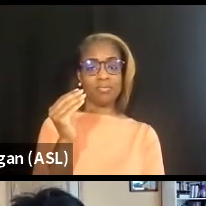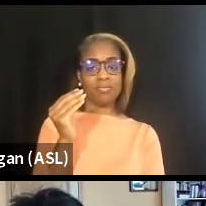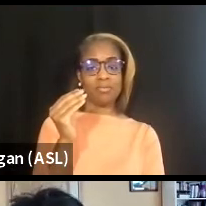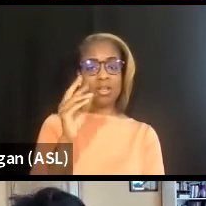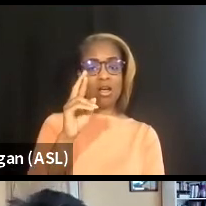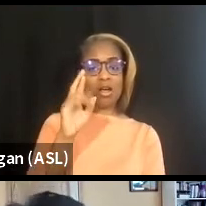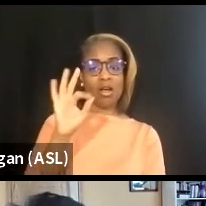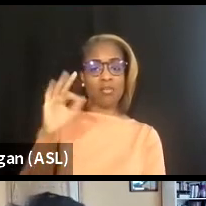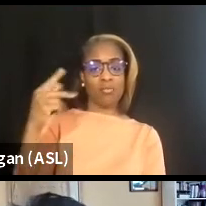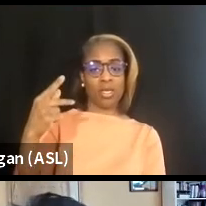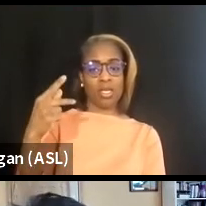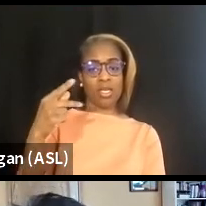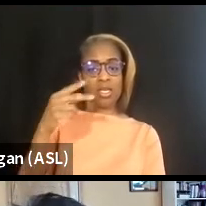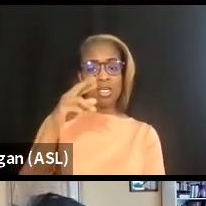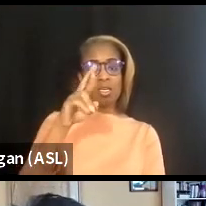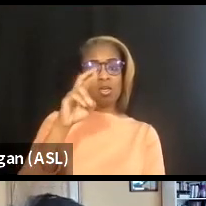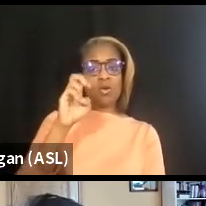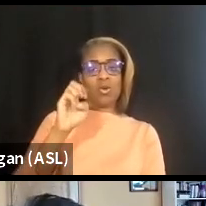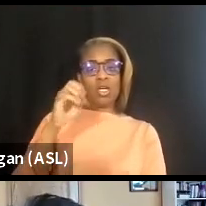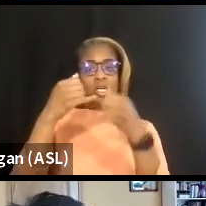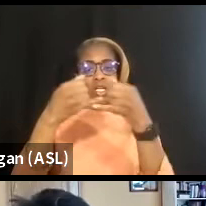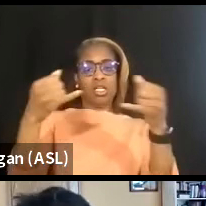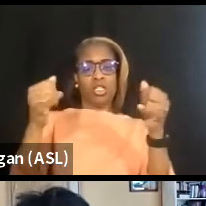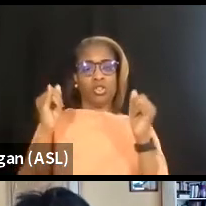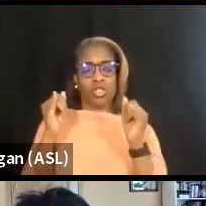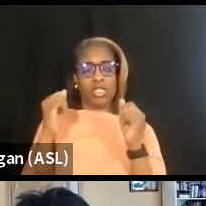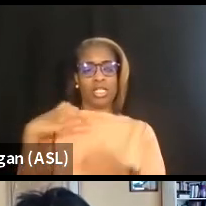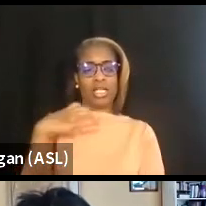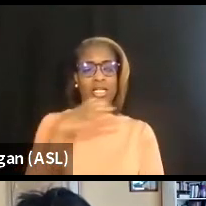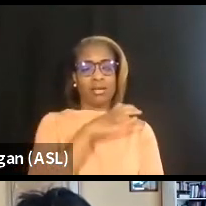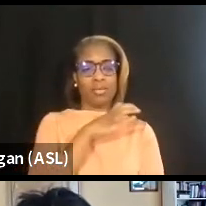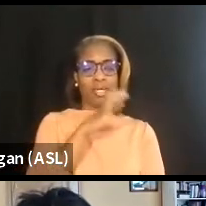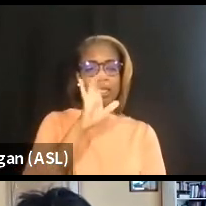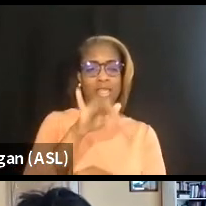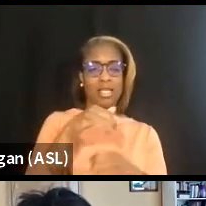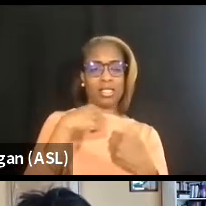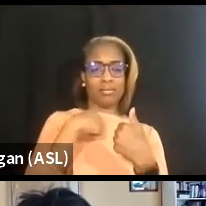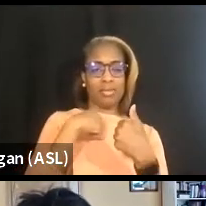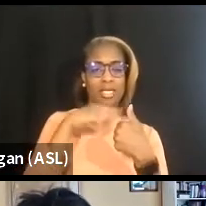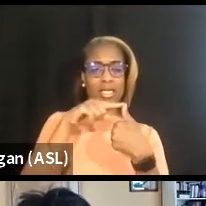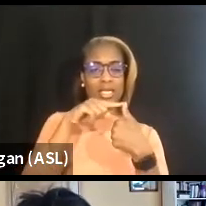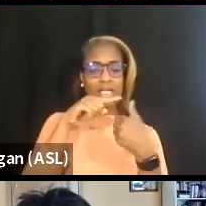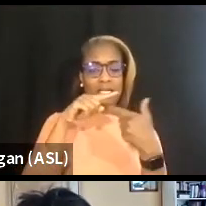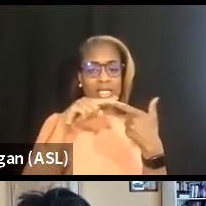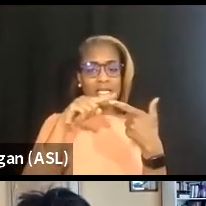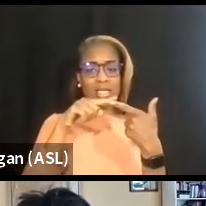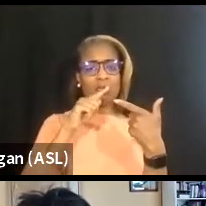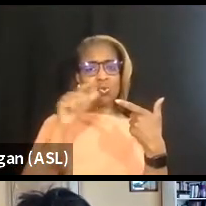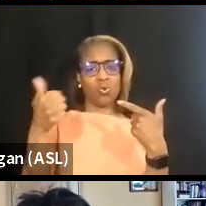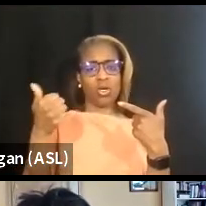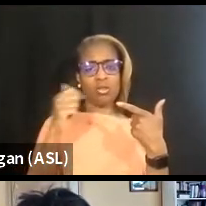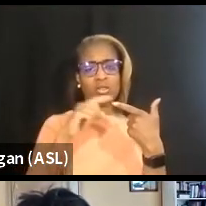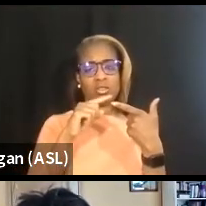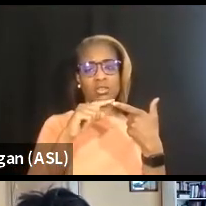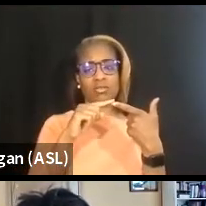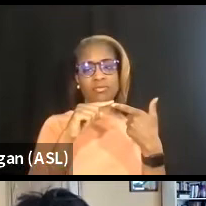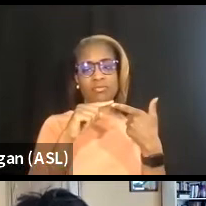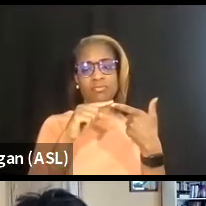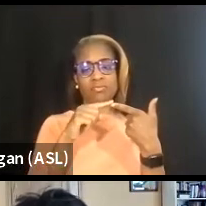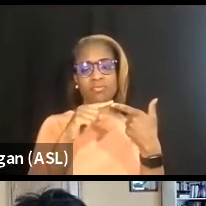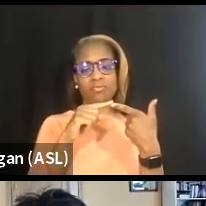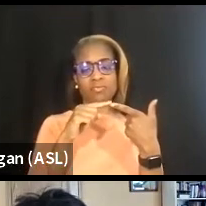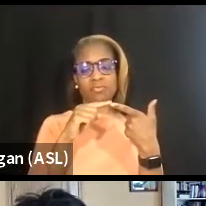RFP Redistricting Committee is myself and who else?